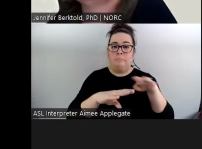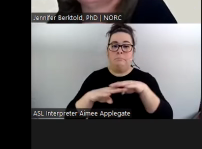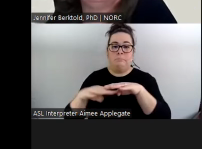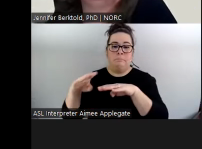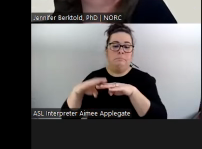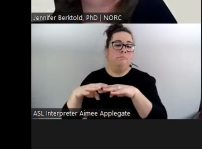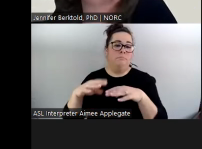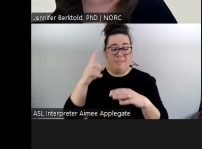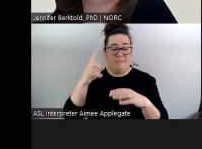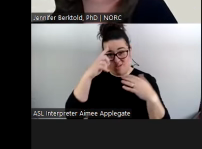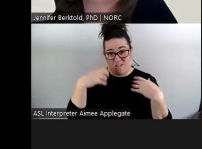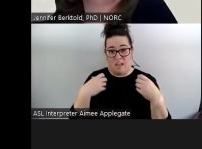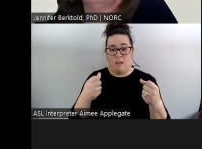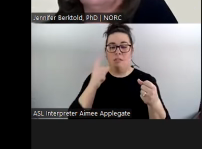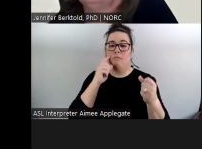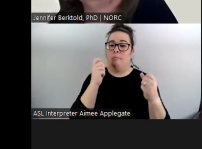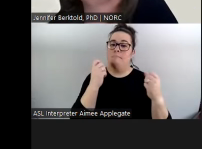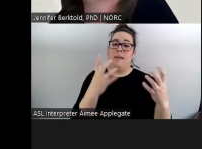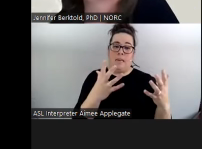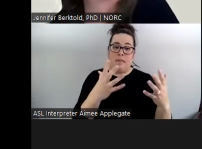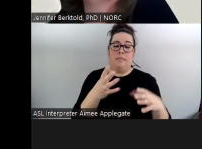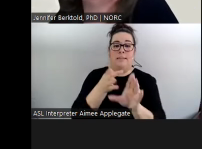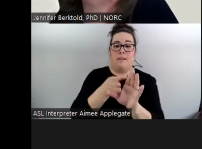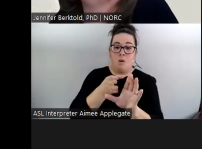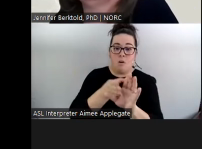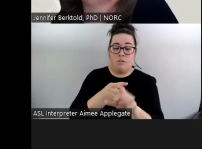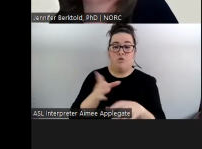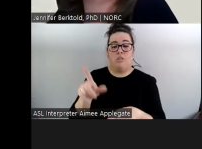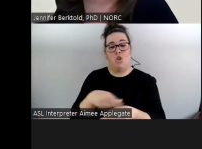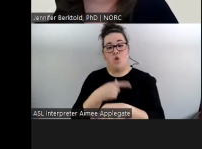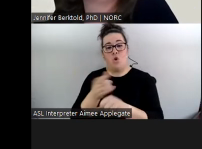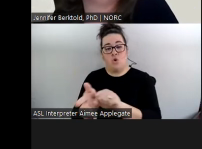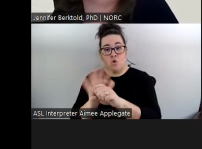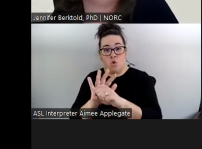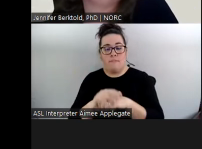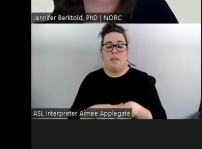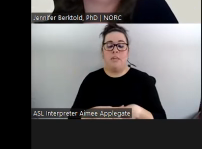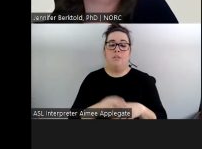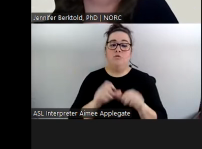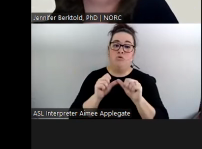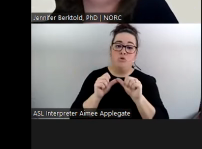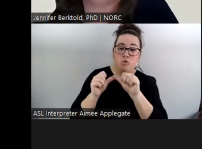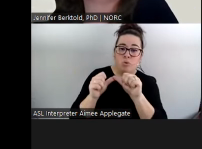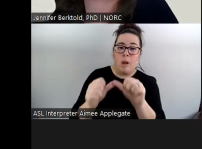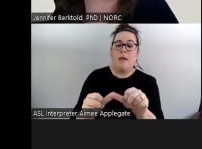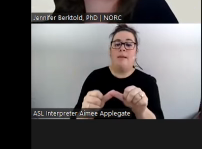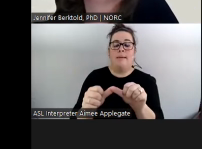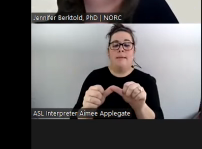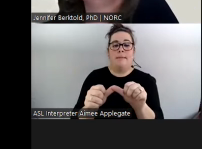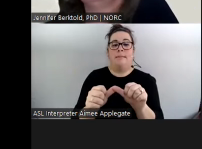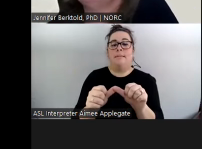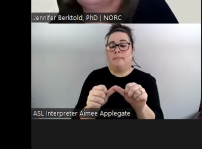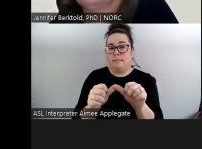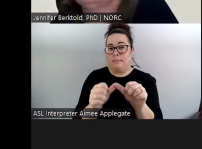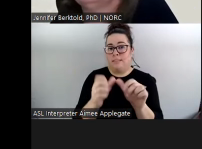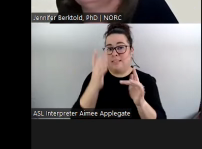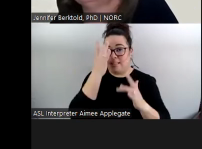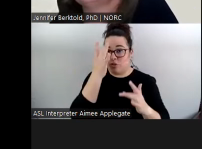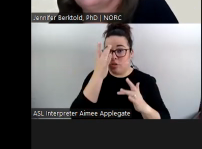people, psychology, long COVID, then chronic conditions that may include diabetes,